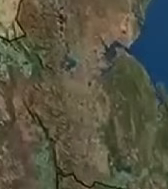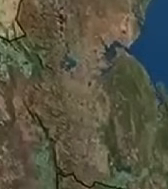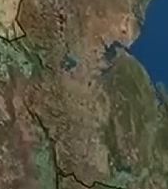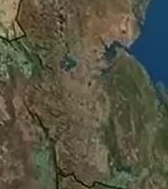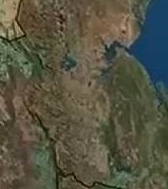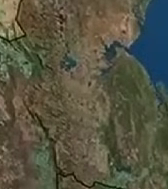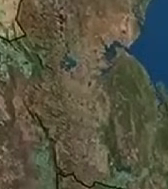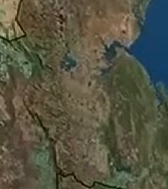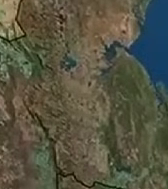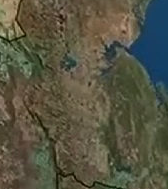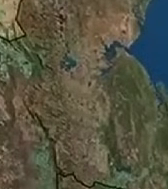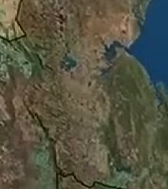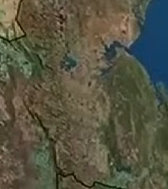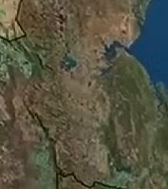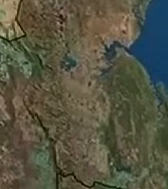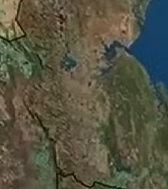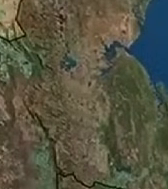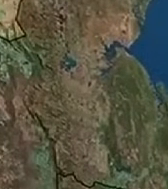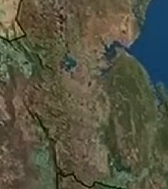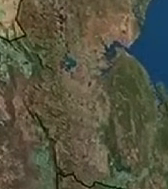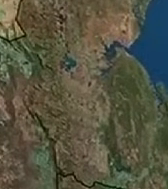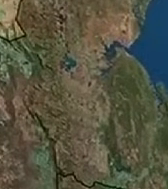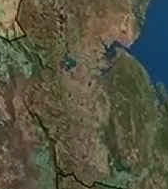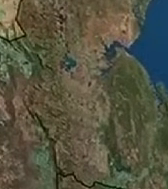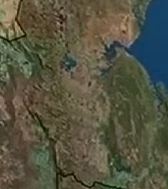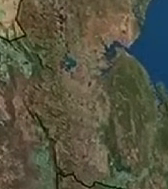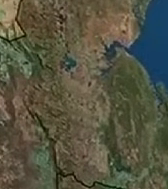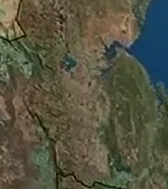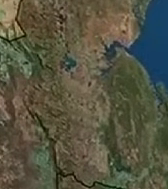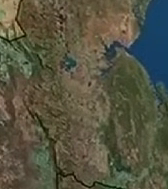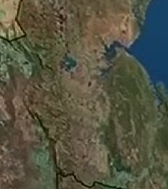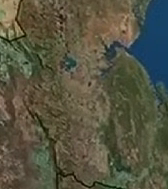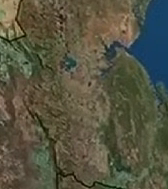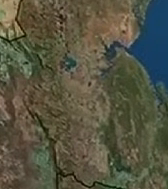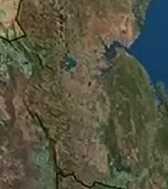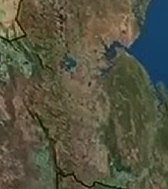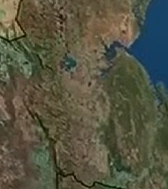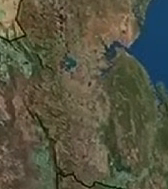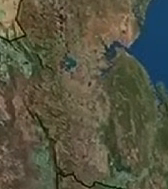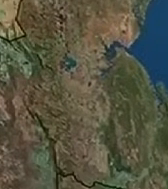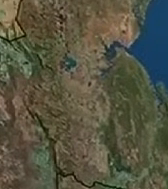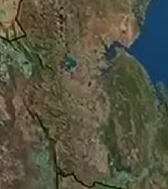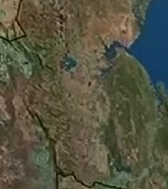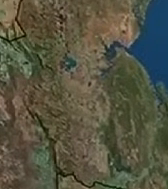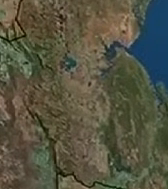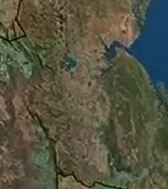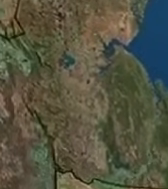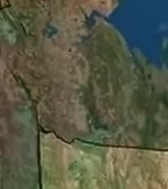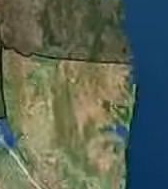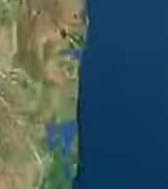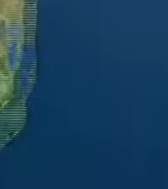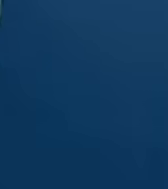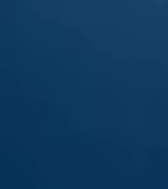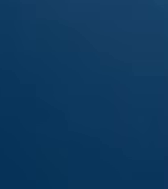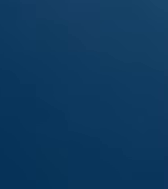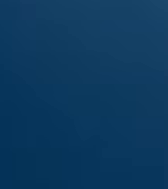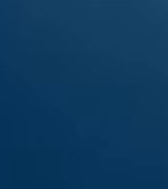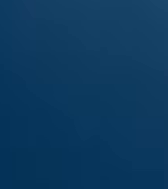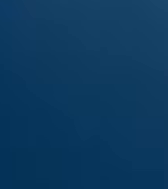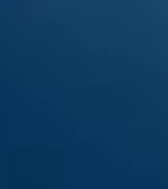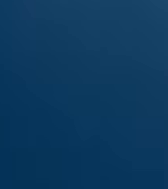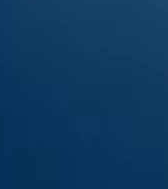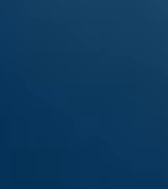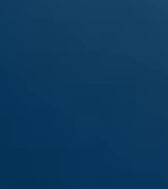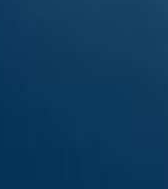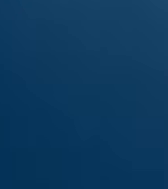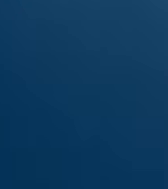35 ka province ya Mpumalanga dikarolo tša province go tla fiša ka Mkhonto 33 Skukuza ke tše 34 ka Middelburg ke tše 30